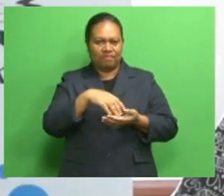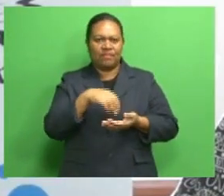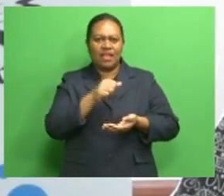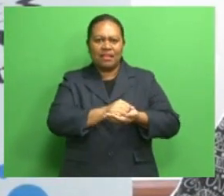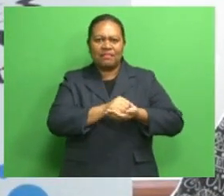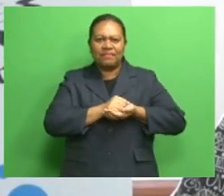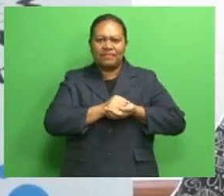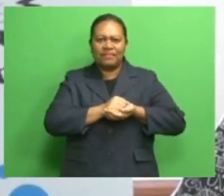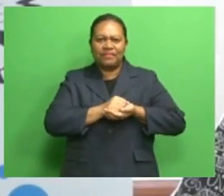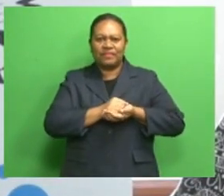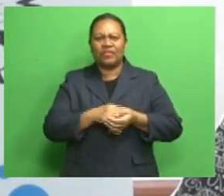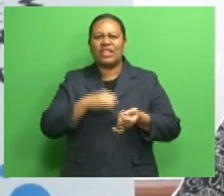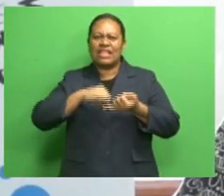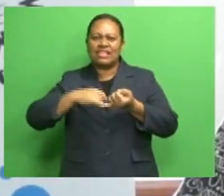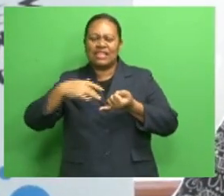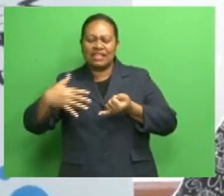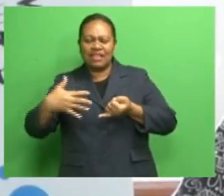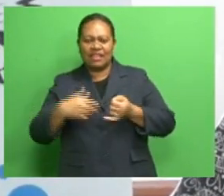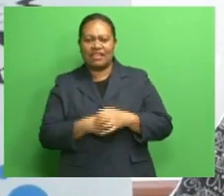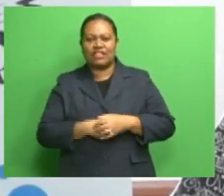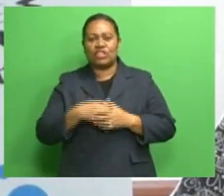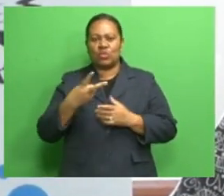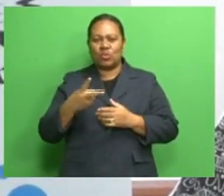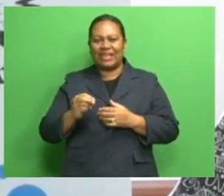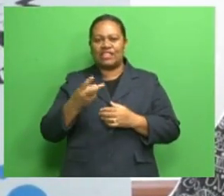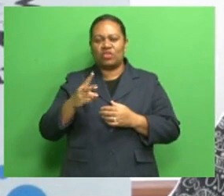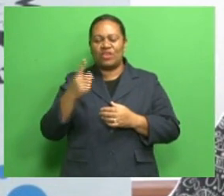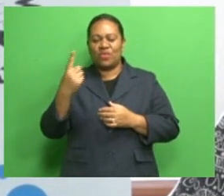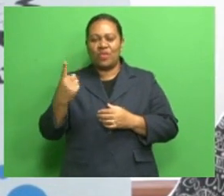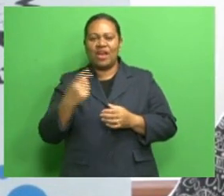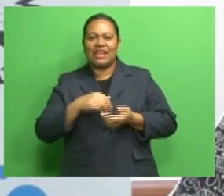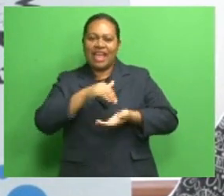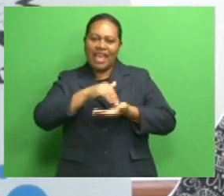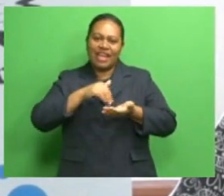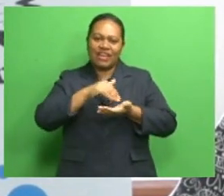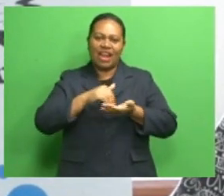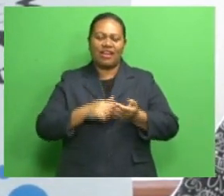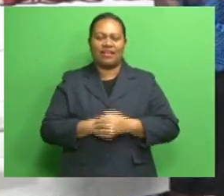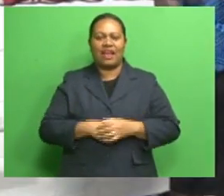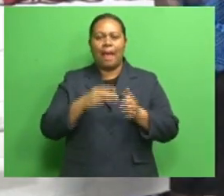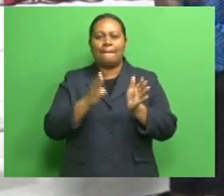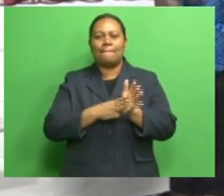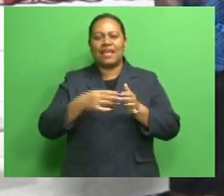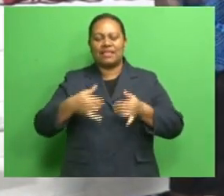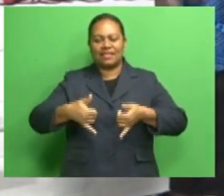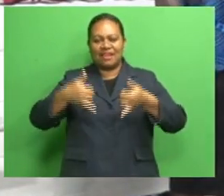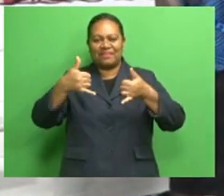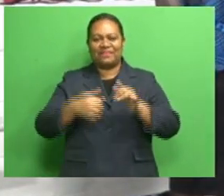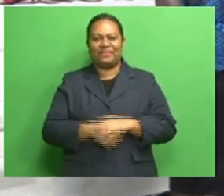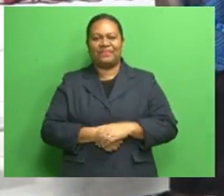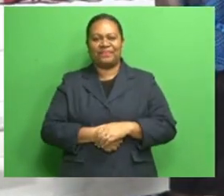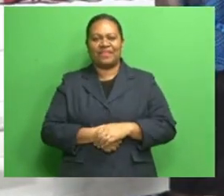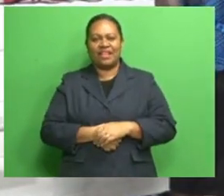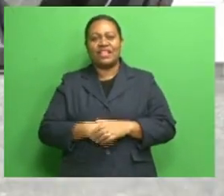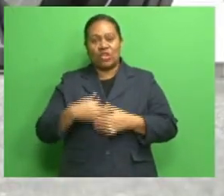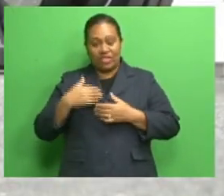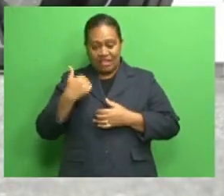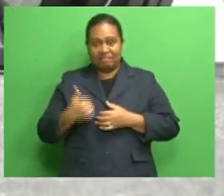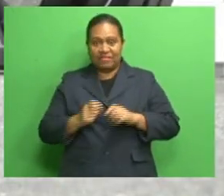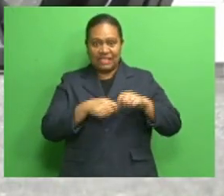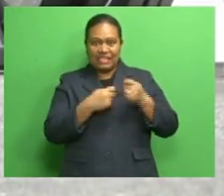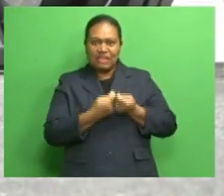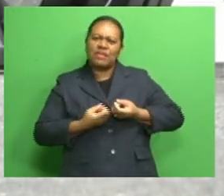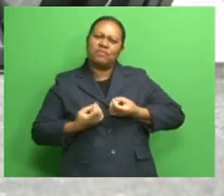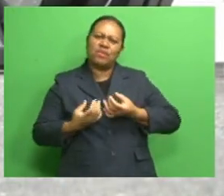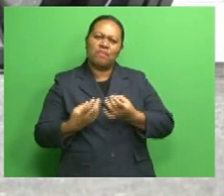the Silktails in the 2021 NRL Ron Massey Cup. However, the side has been preparing ever